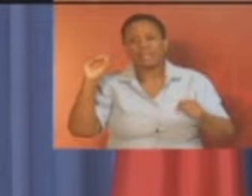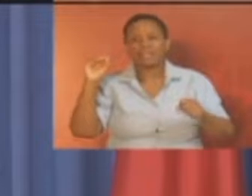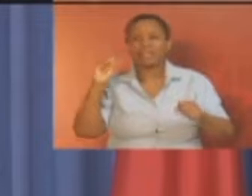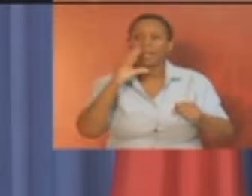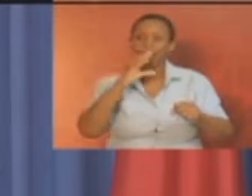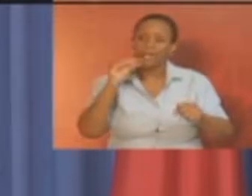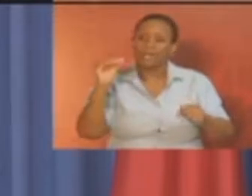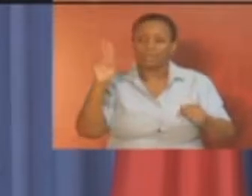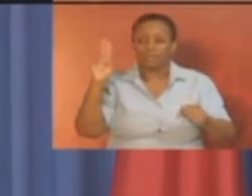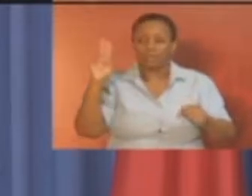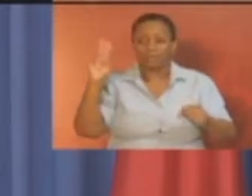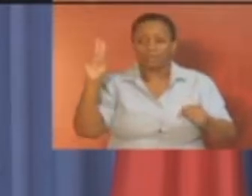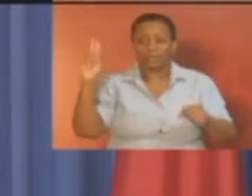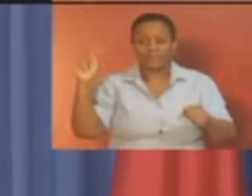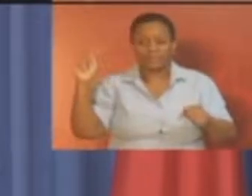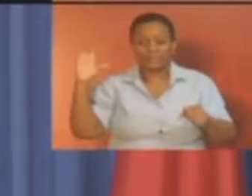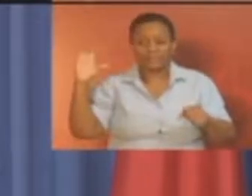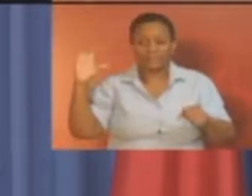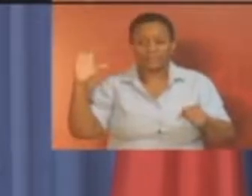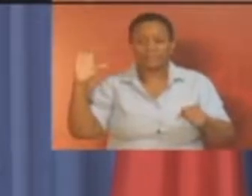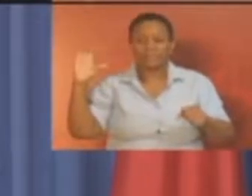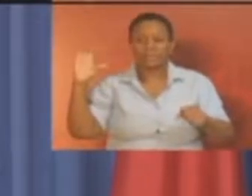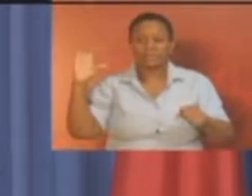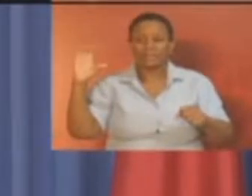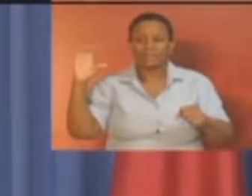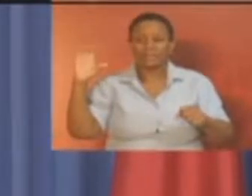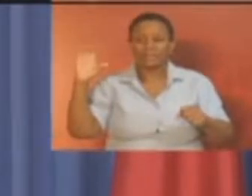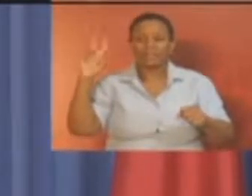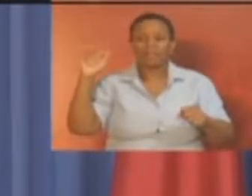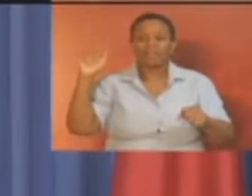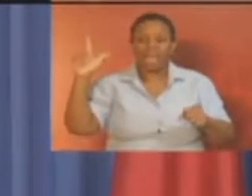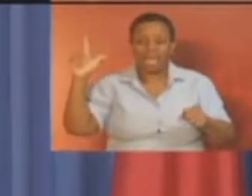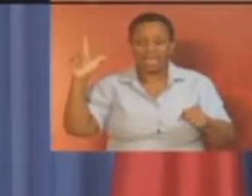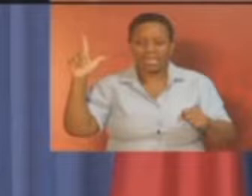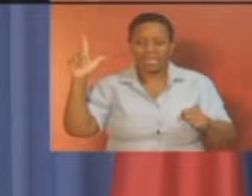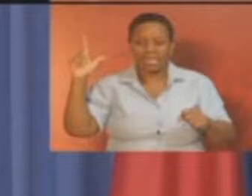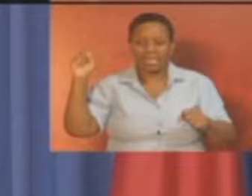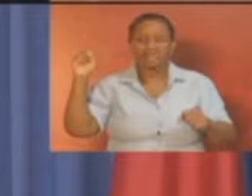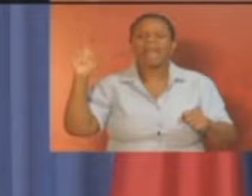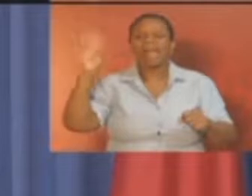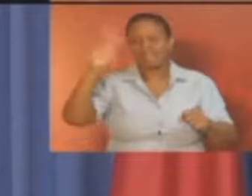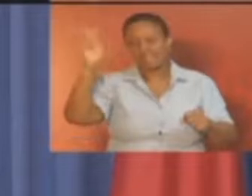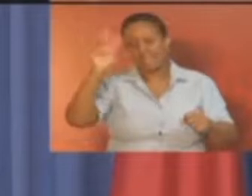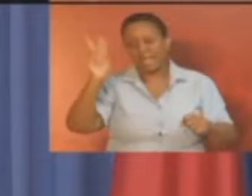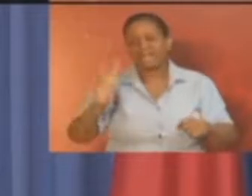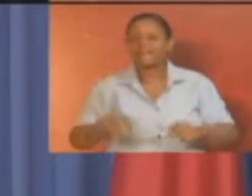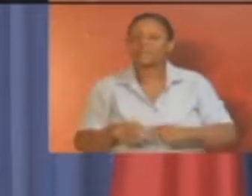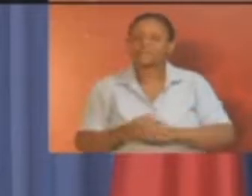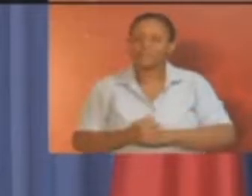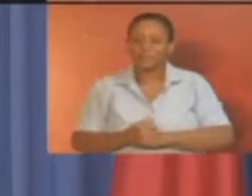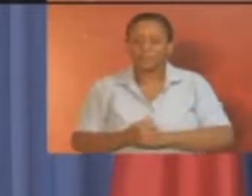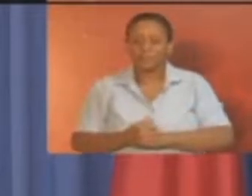additional beds within the next 24 hours and a maximum capacity of 190. We also have plans at